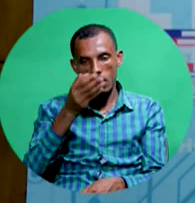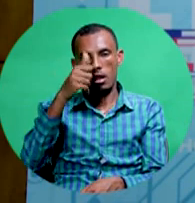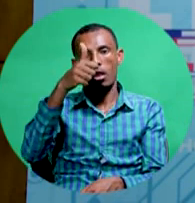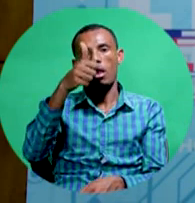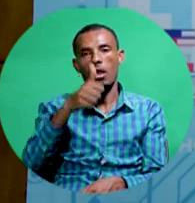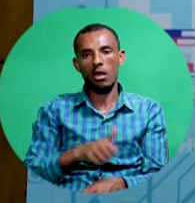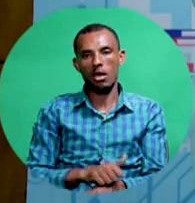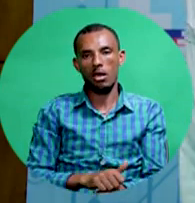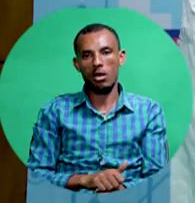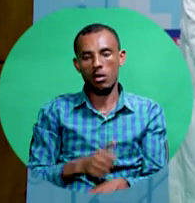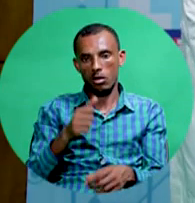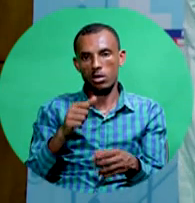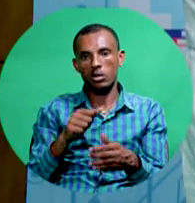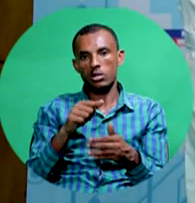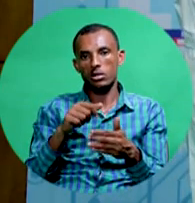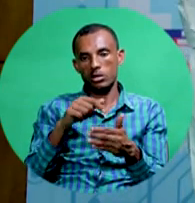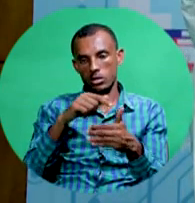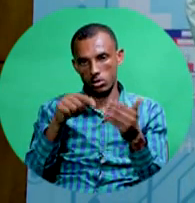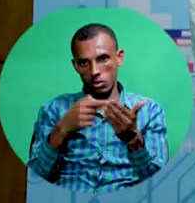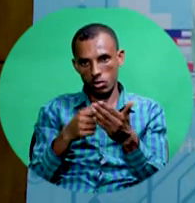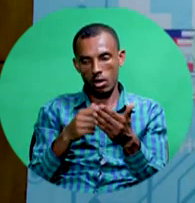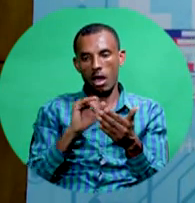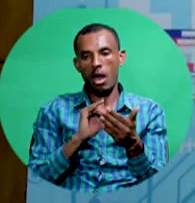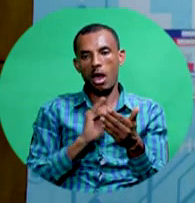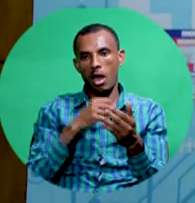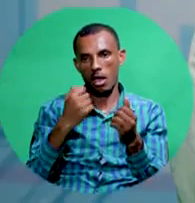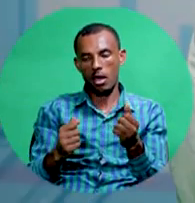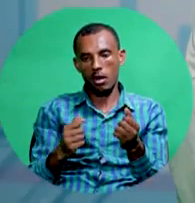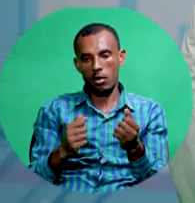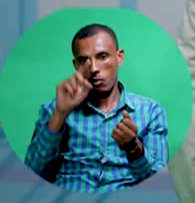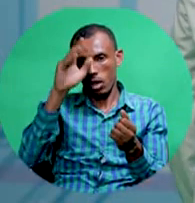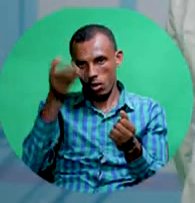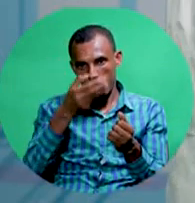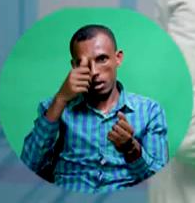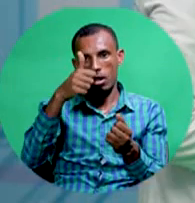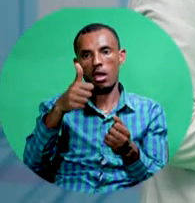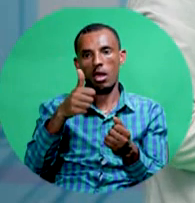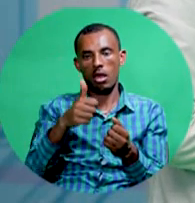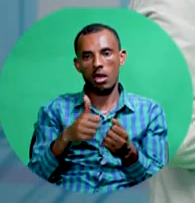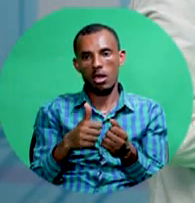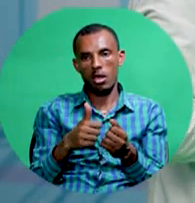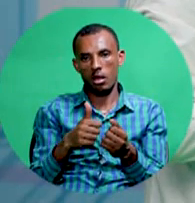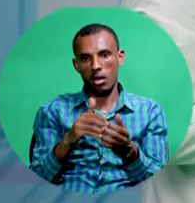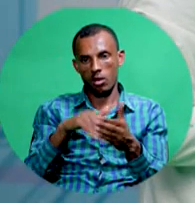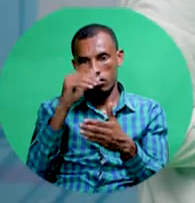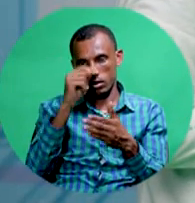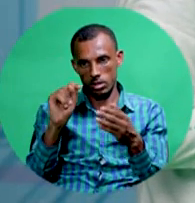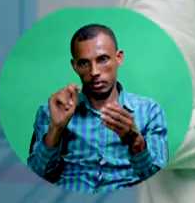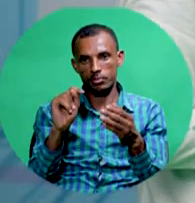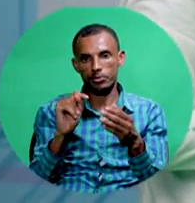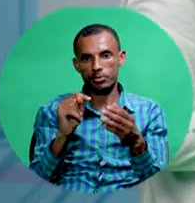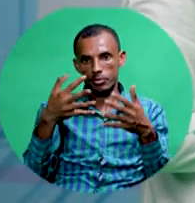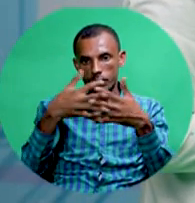a. So I can factor, by the way, 1 over a out of the integral sign.